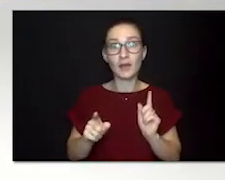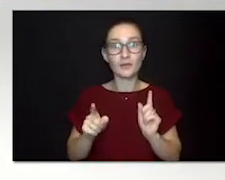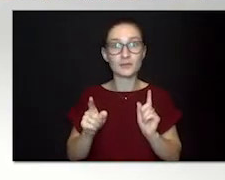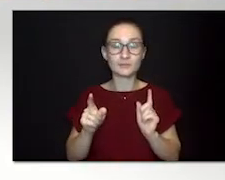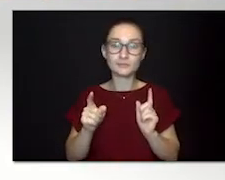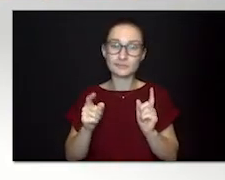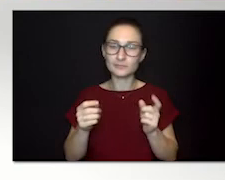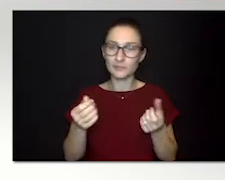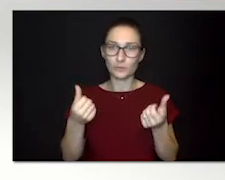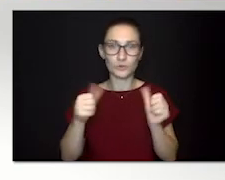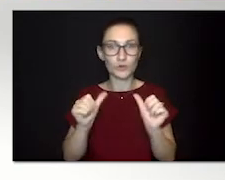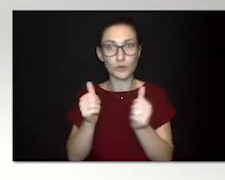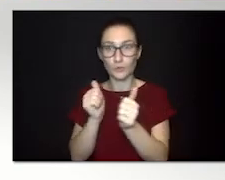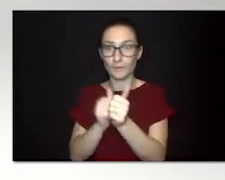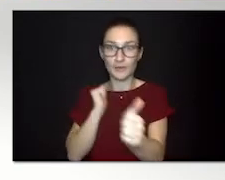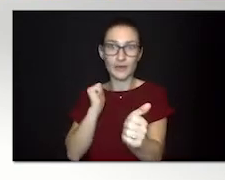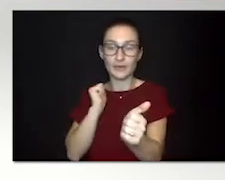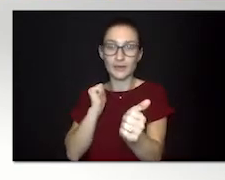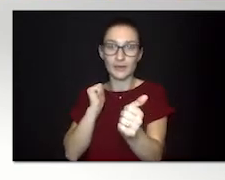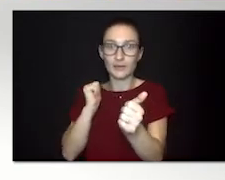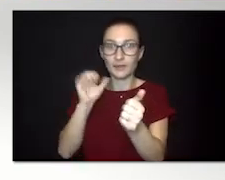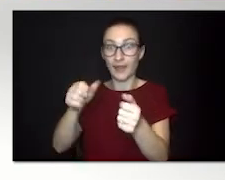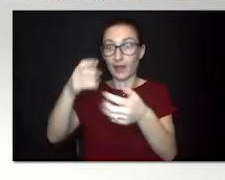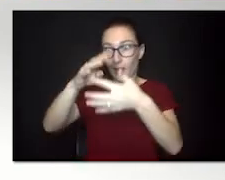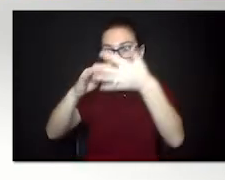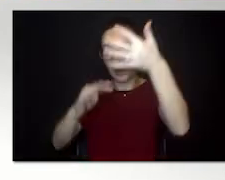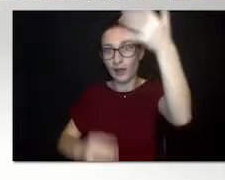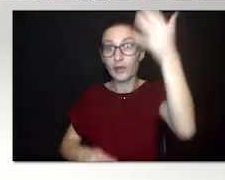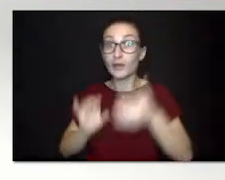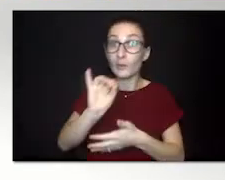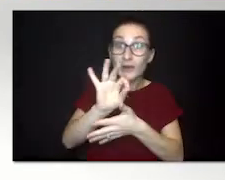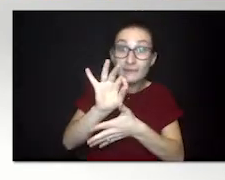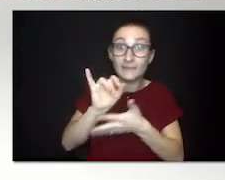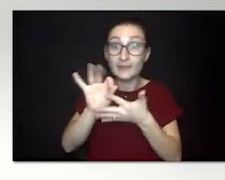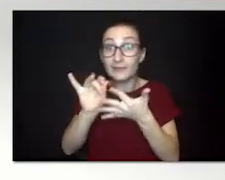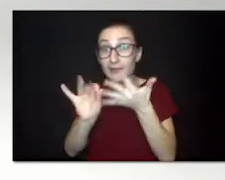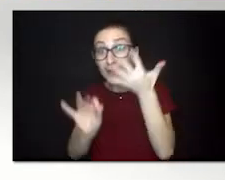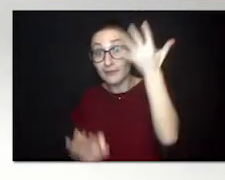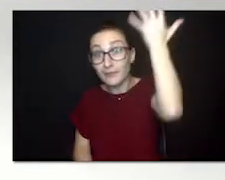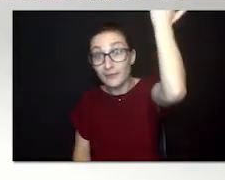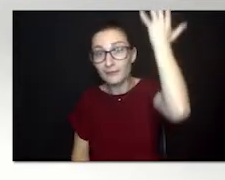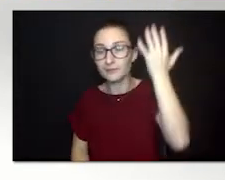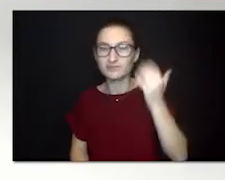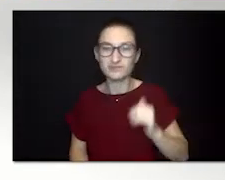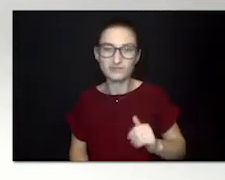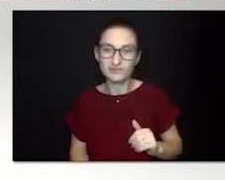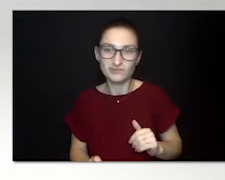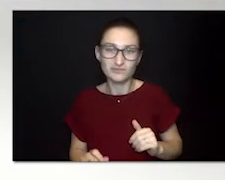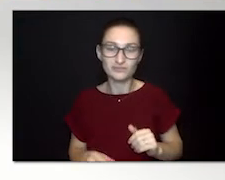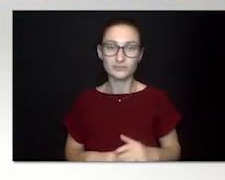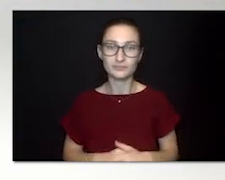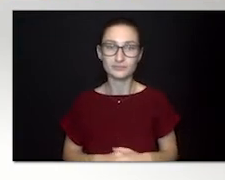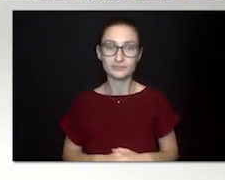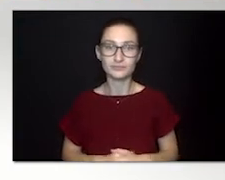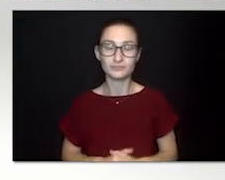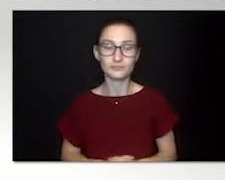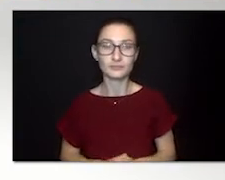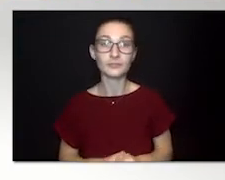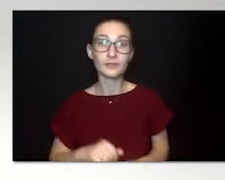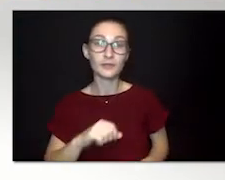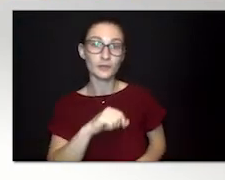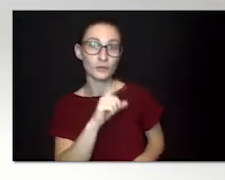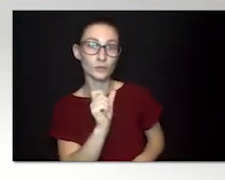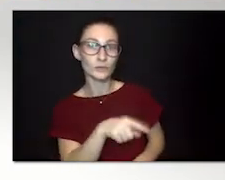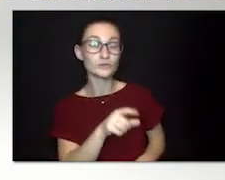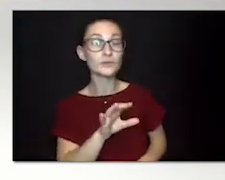list of what happens if, and then, of course, hopes that, you know, that is not the case. I think, yes. Yeah, off